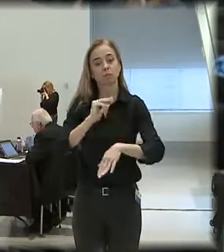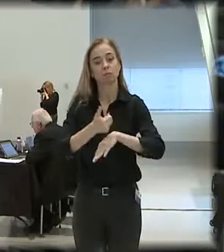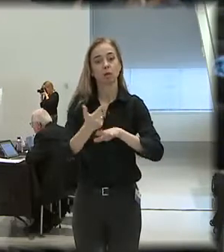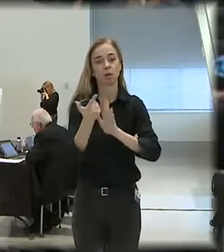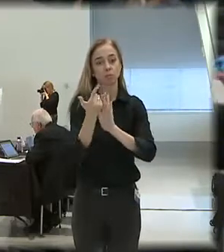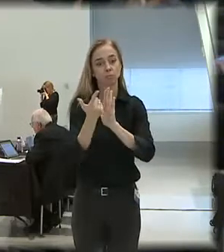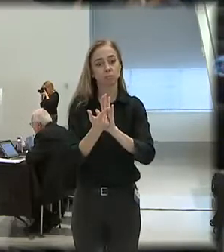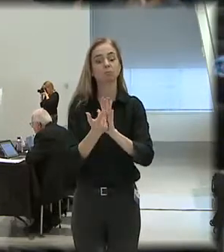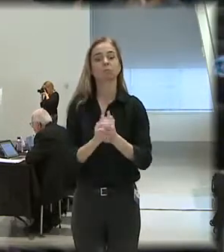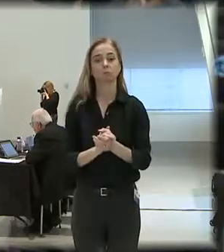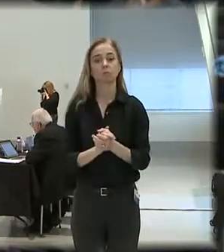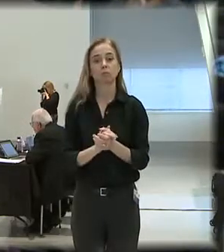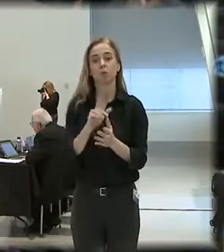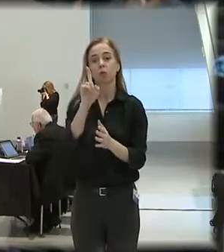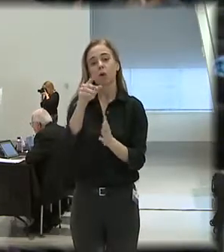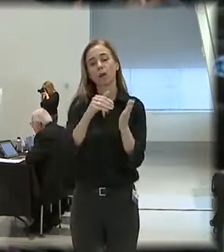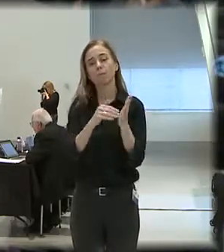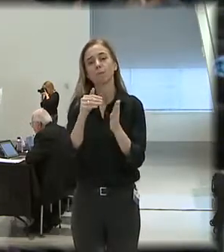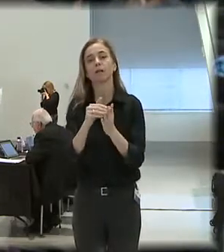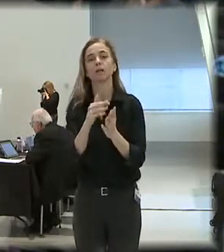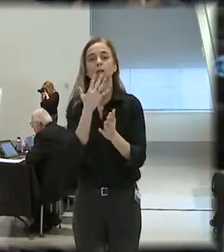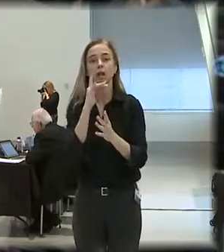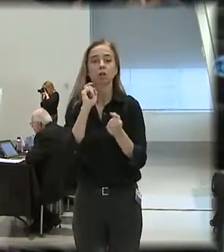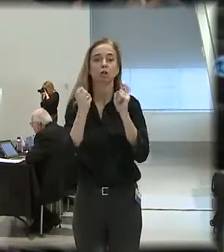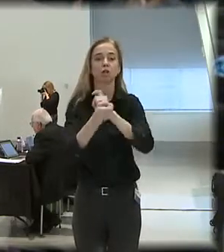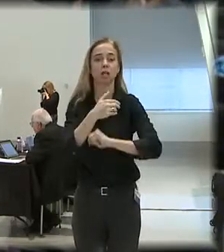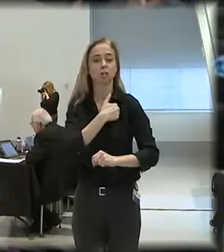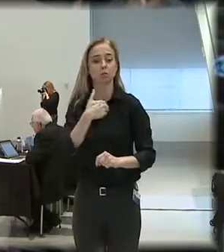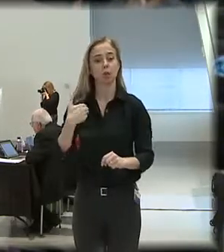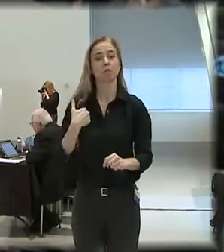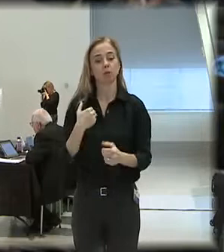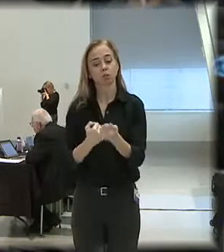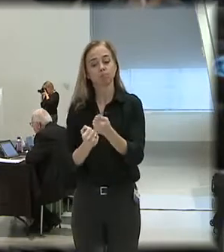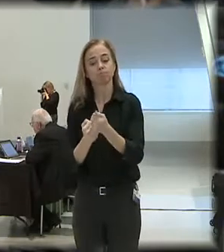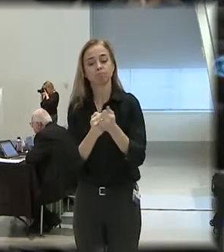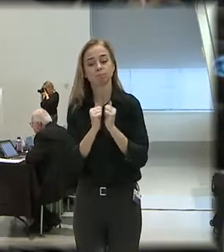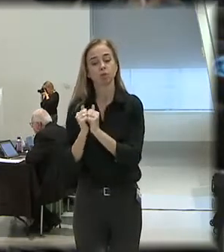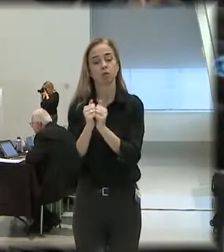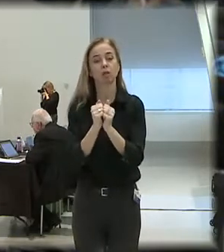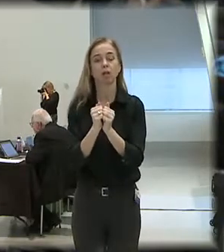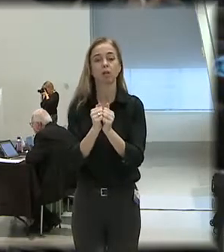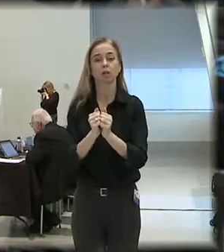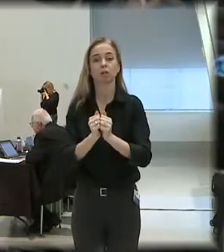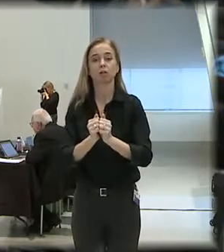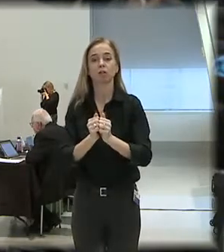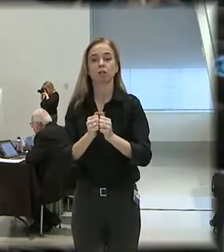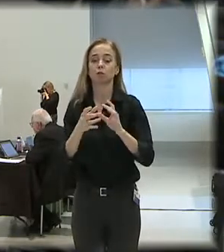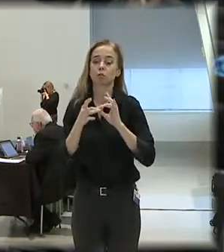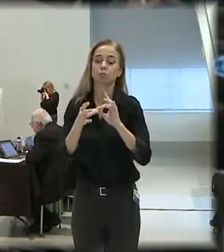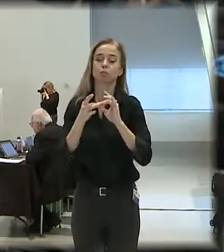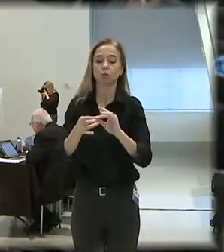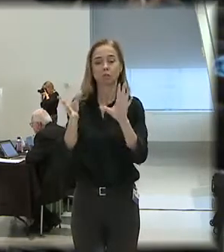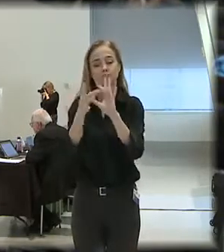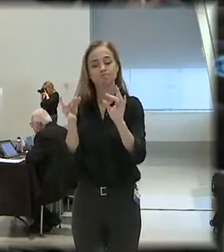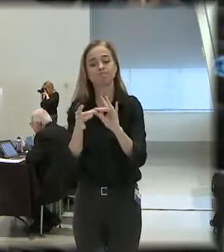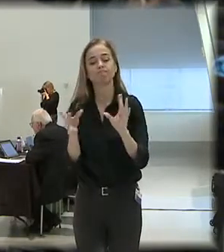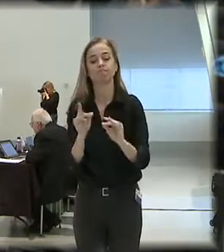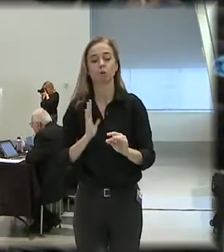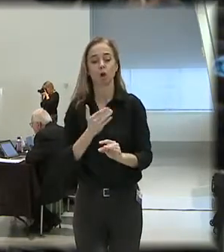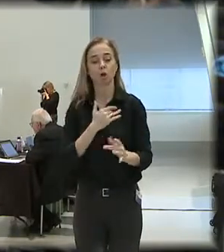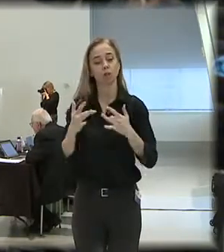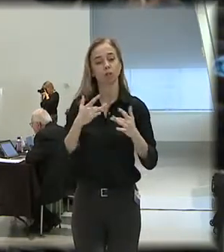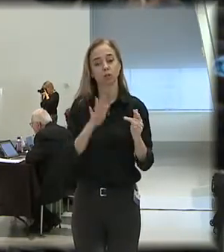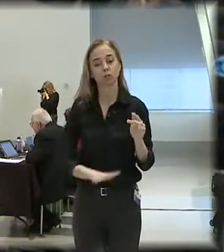I stand with the more than 1 million Color of Change members to continue to raise our voices on these issues all around the country